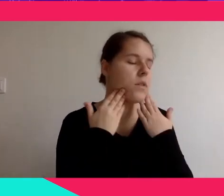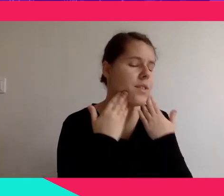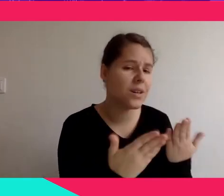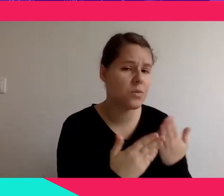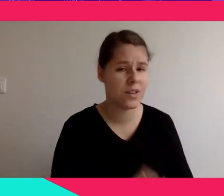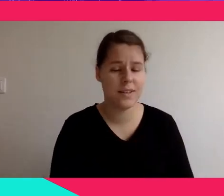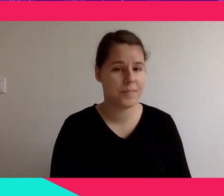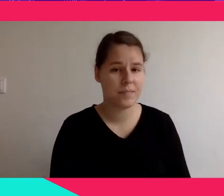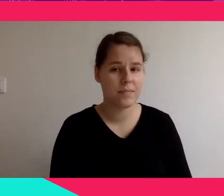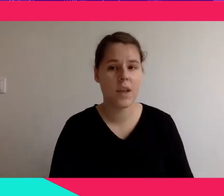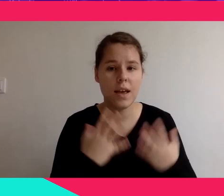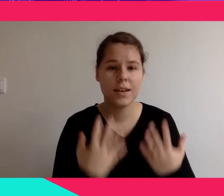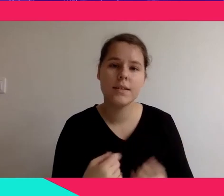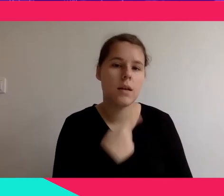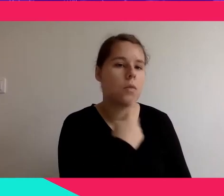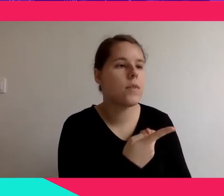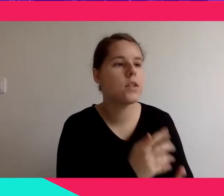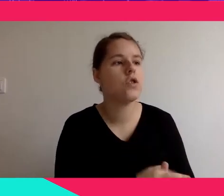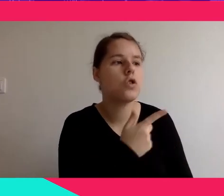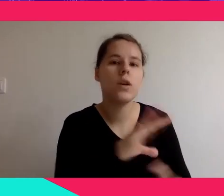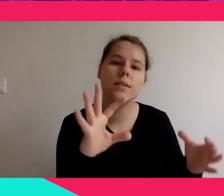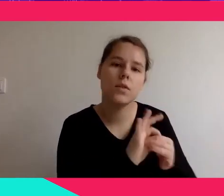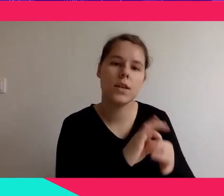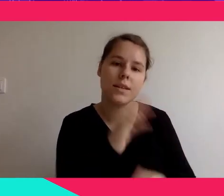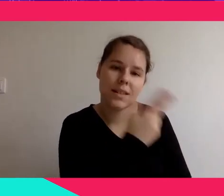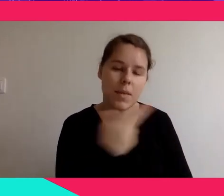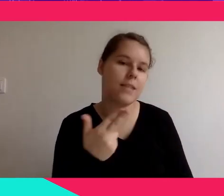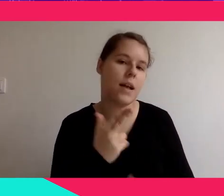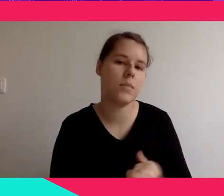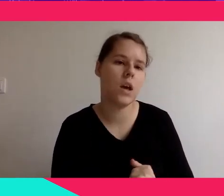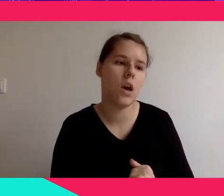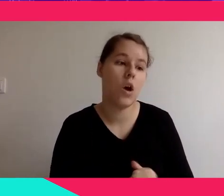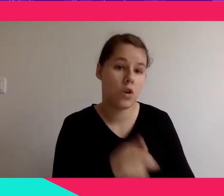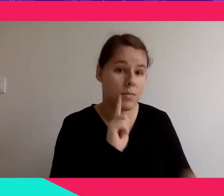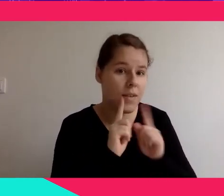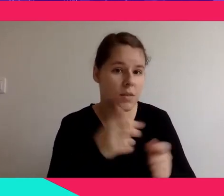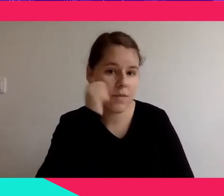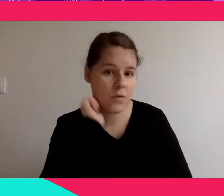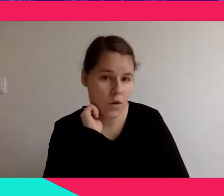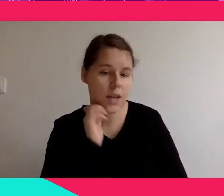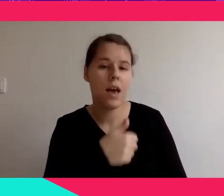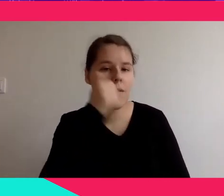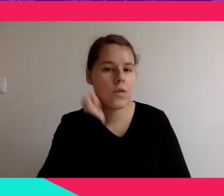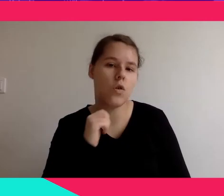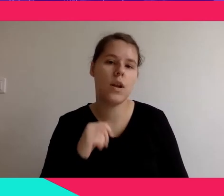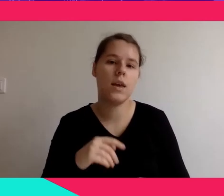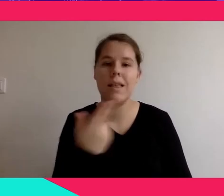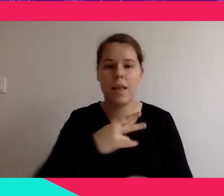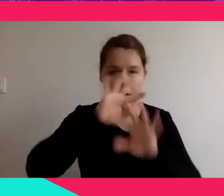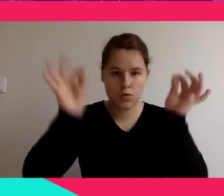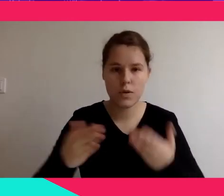yesterday by our experts from the performing arts sector, who emphasized on how